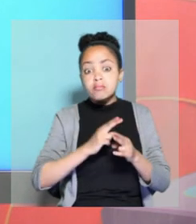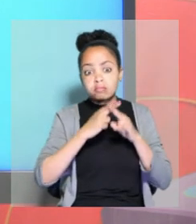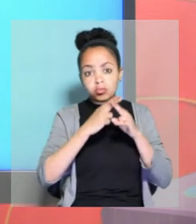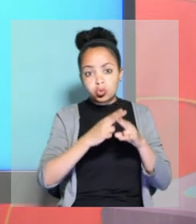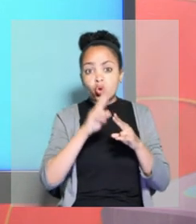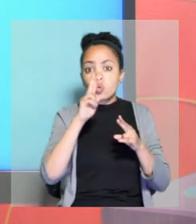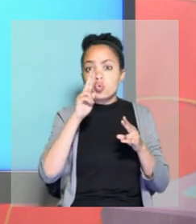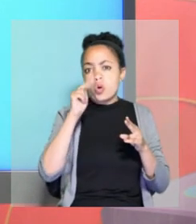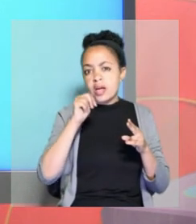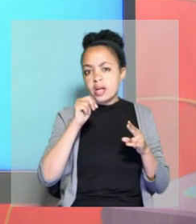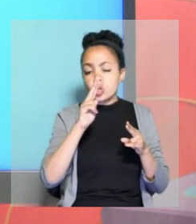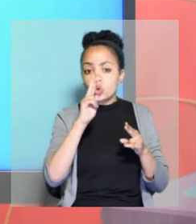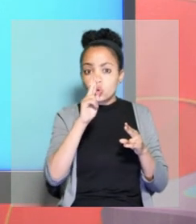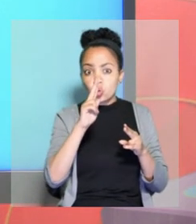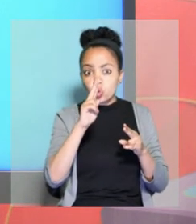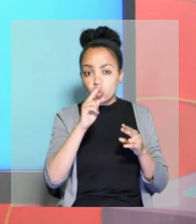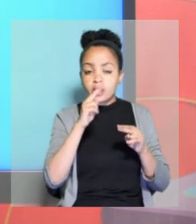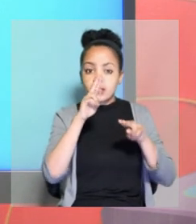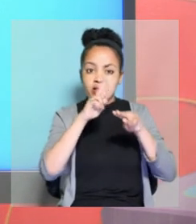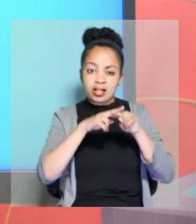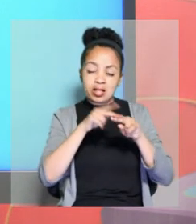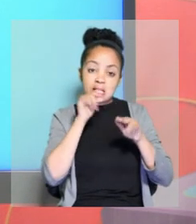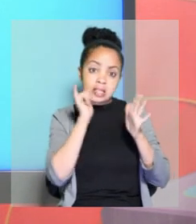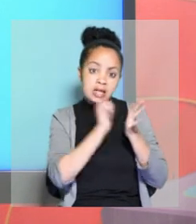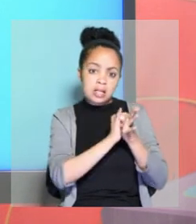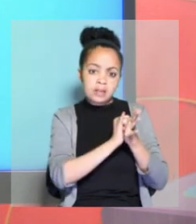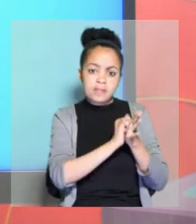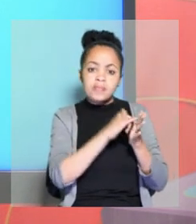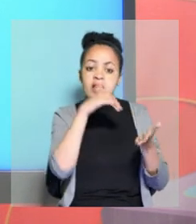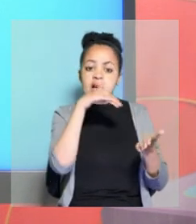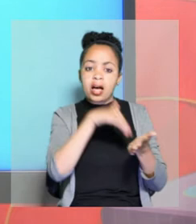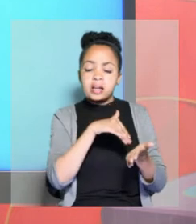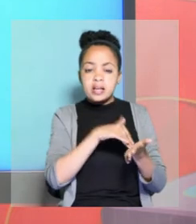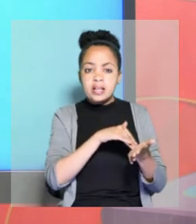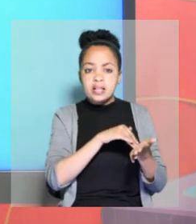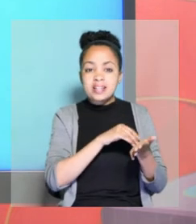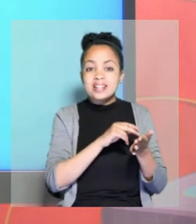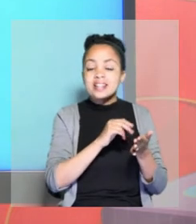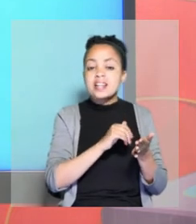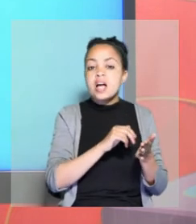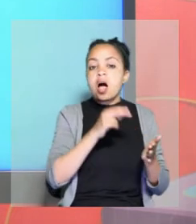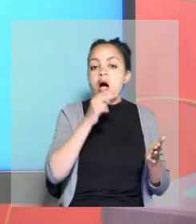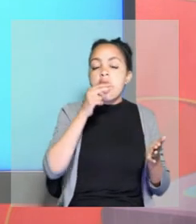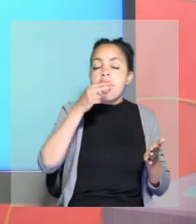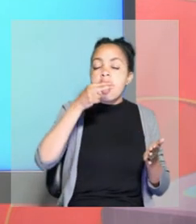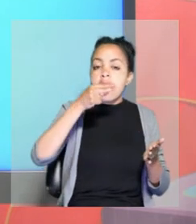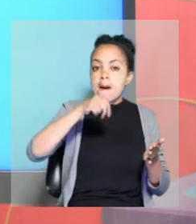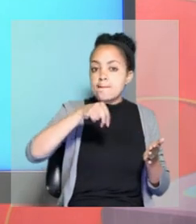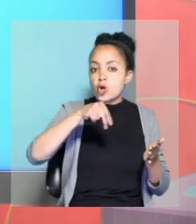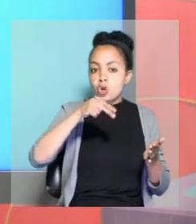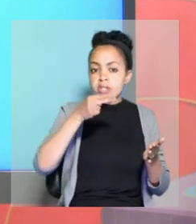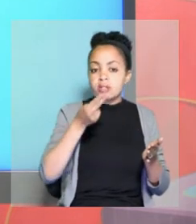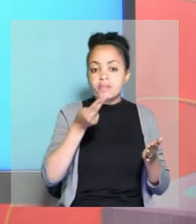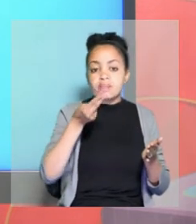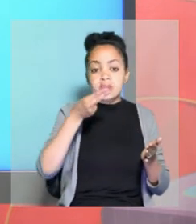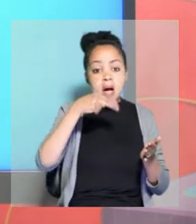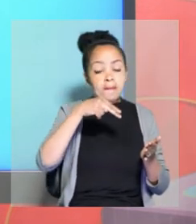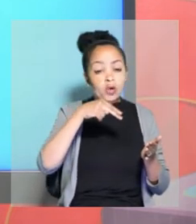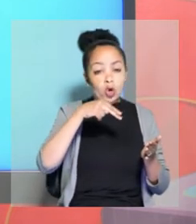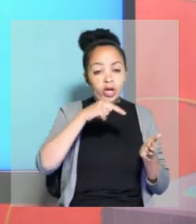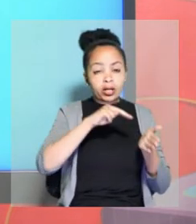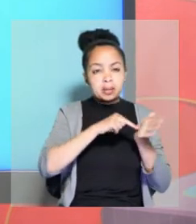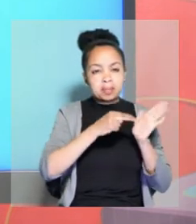diploid. Two sets is found in that. And again, the LG is haploid one. When you say